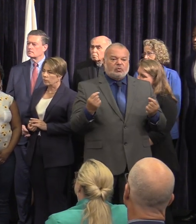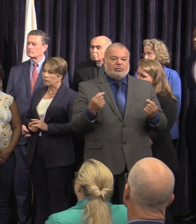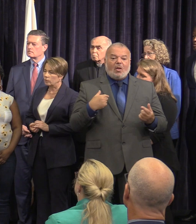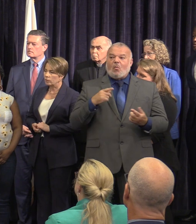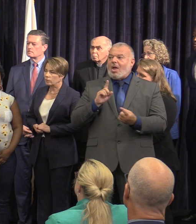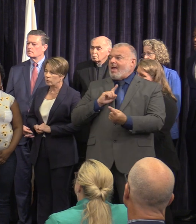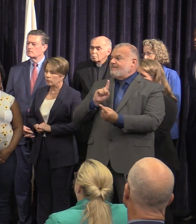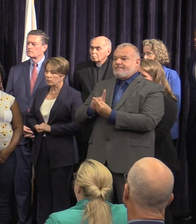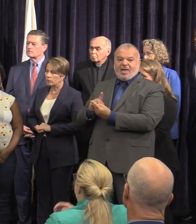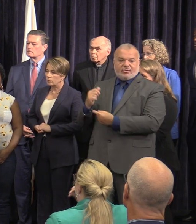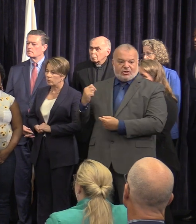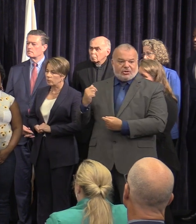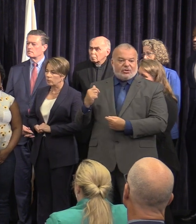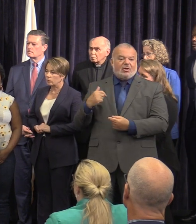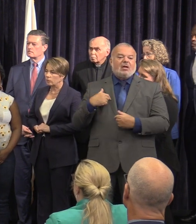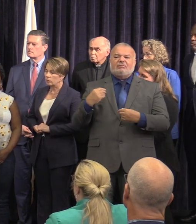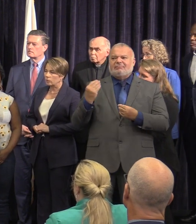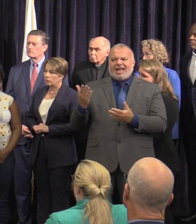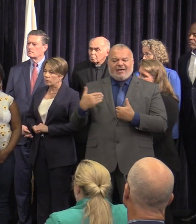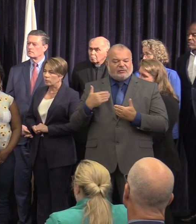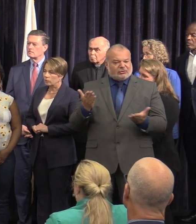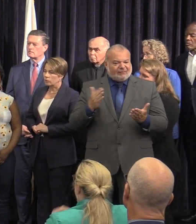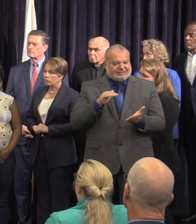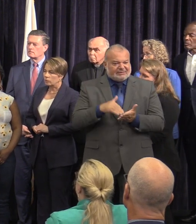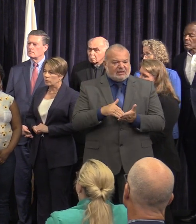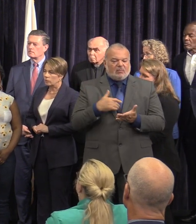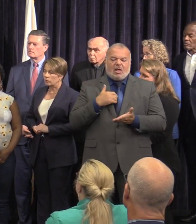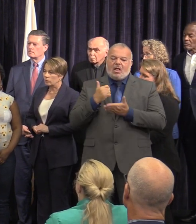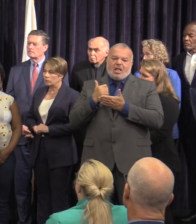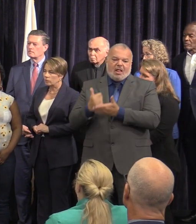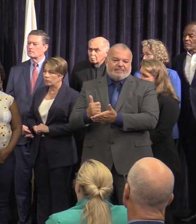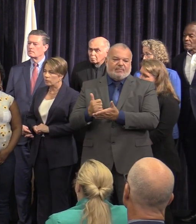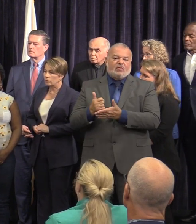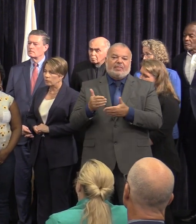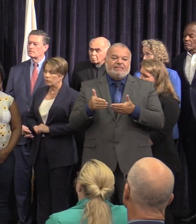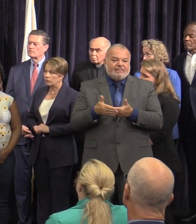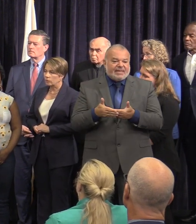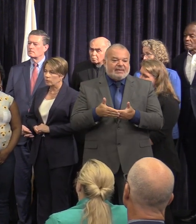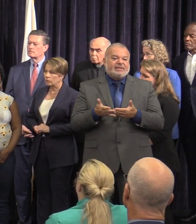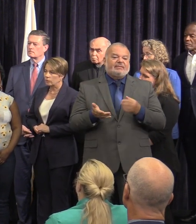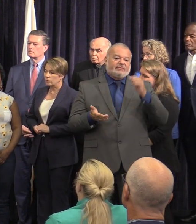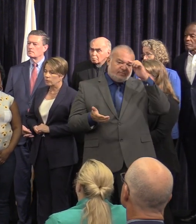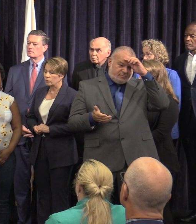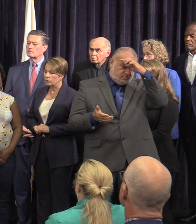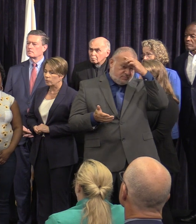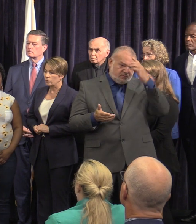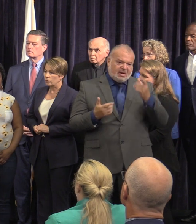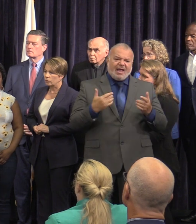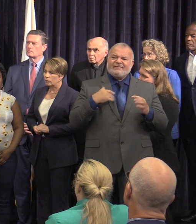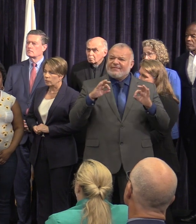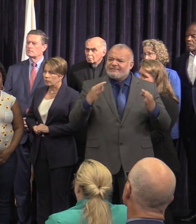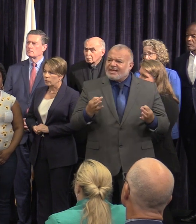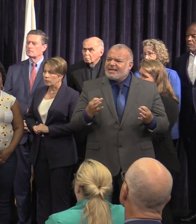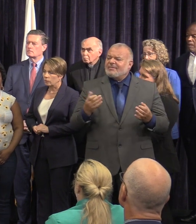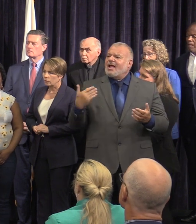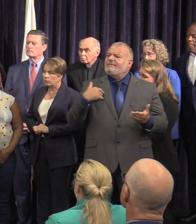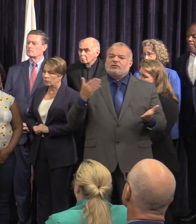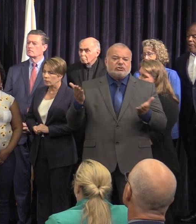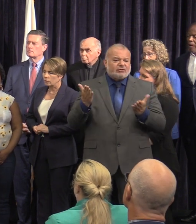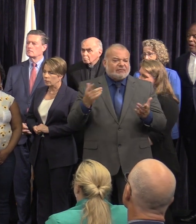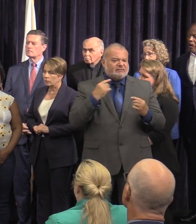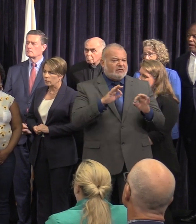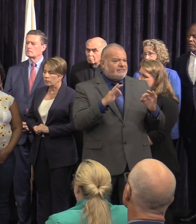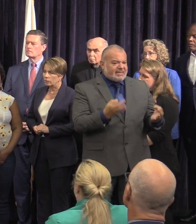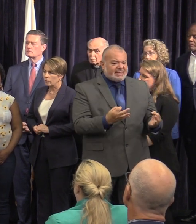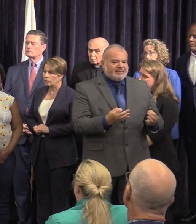service center, we were able to help Esther with her baby, her family, get access to all of the services in one place, providing them